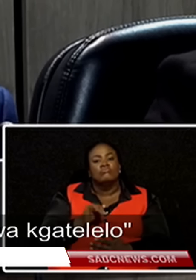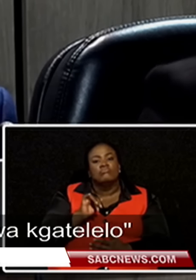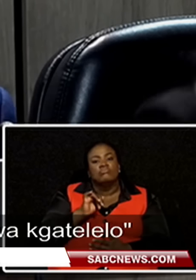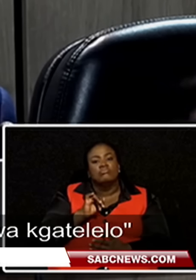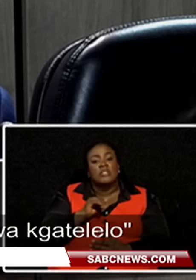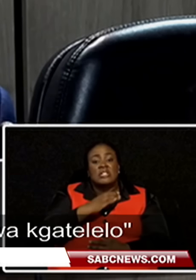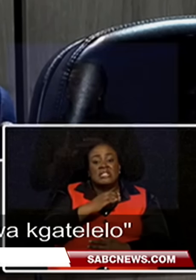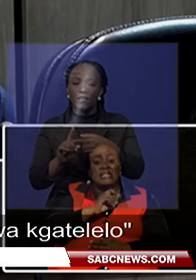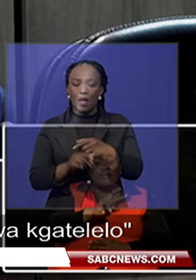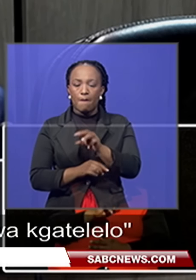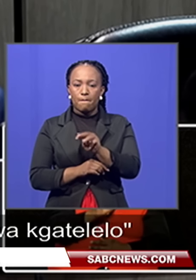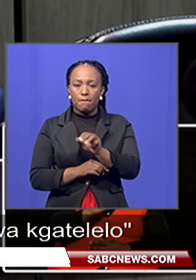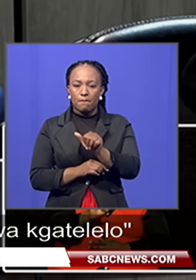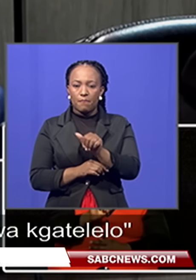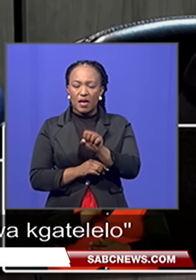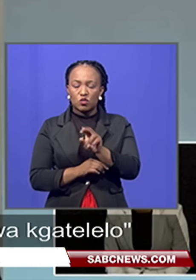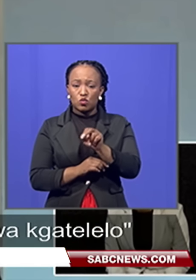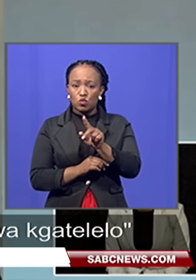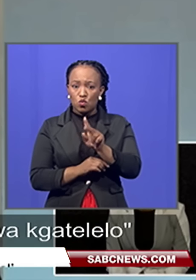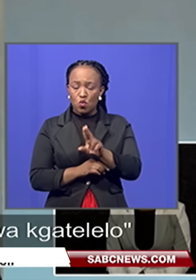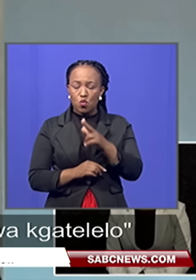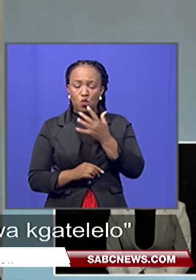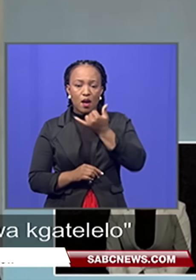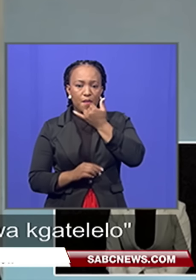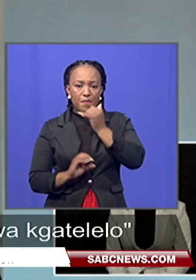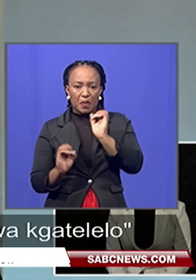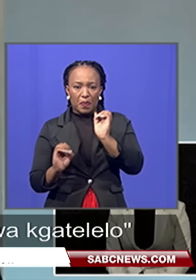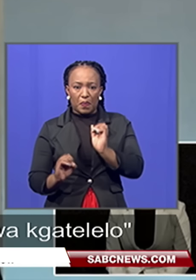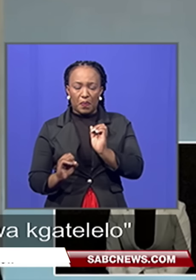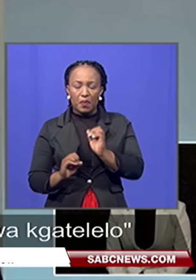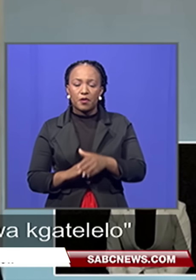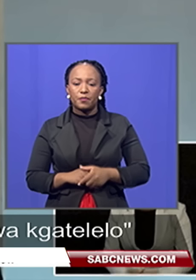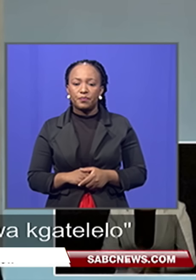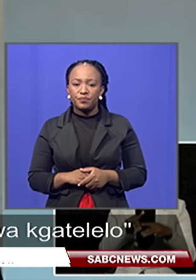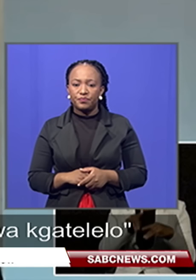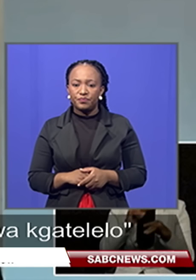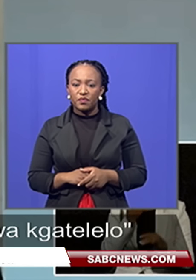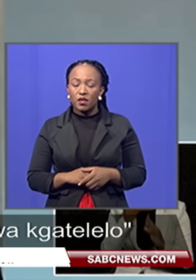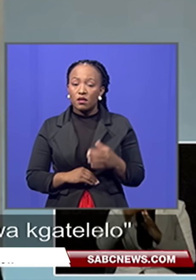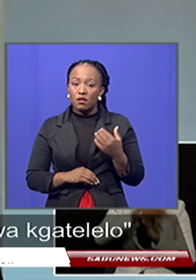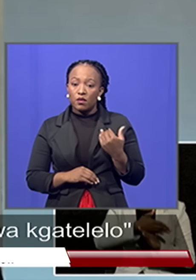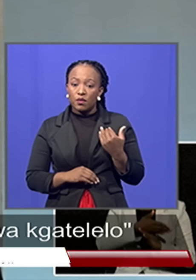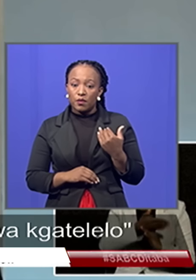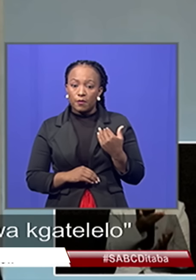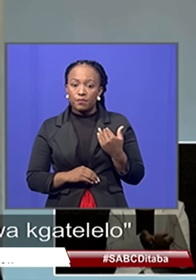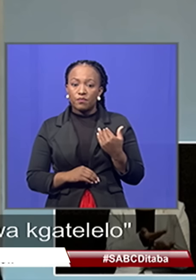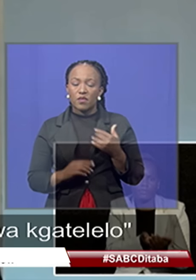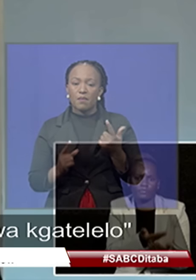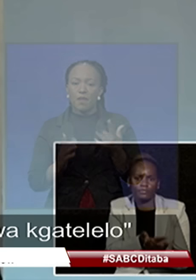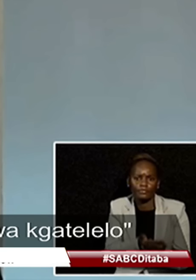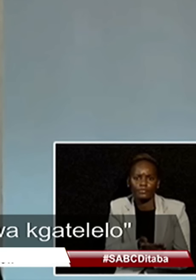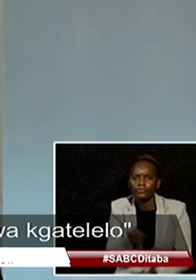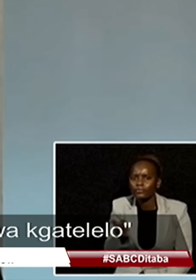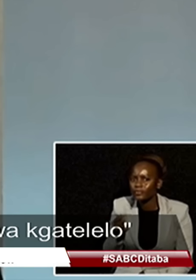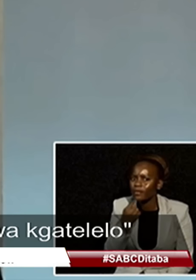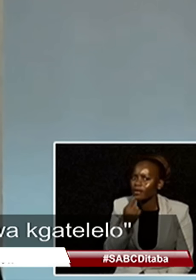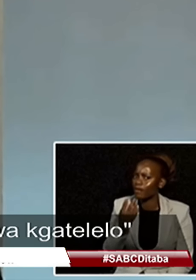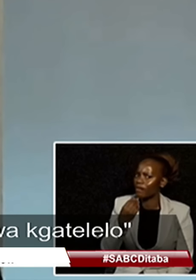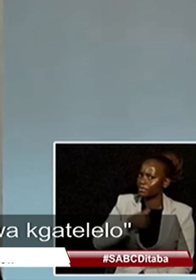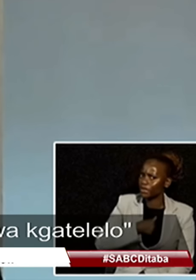ga se a khotsofatšwa ke karabo ya Ackerman. He has asked me whether I was a loyal servant of